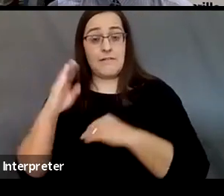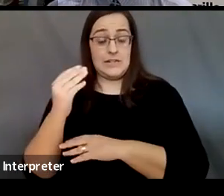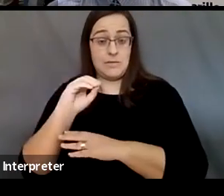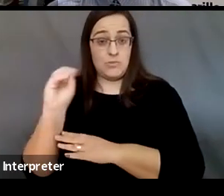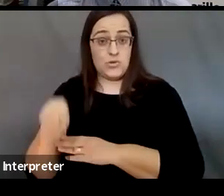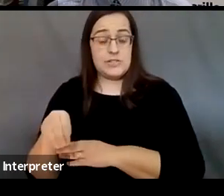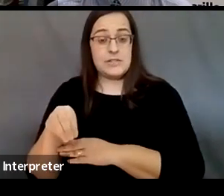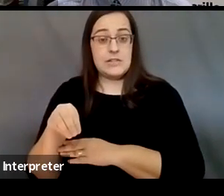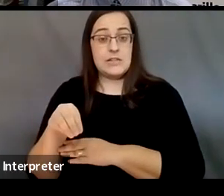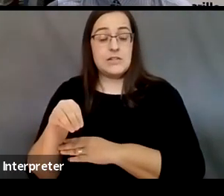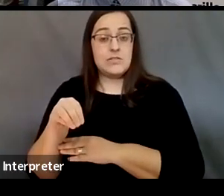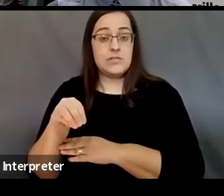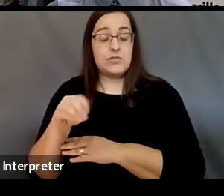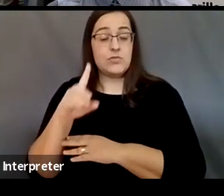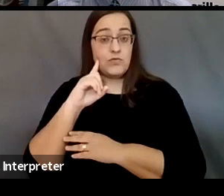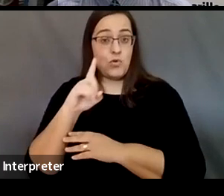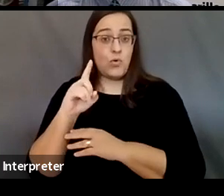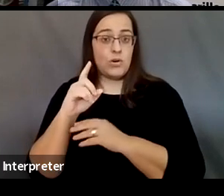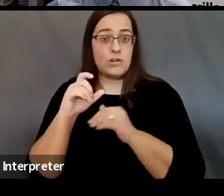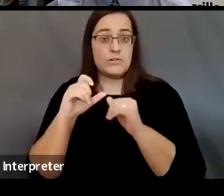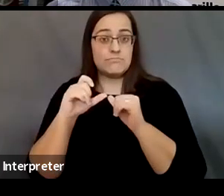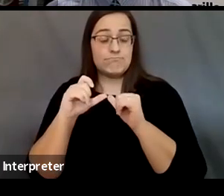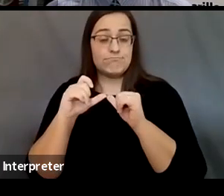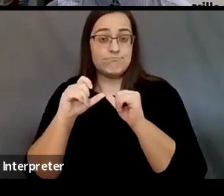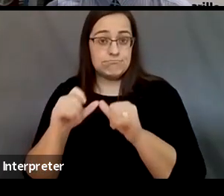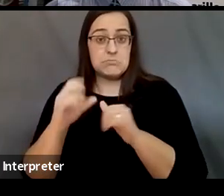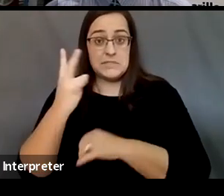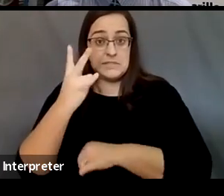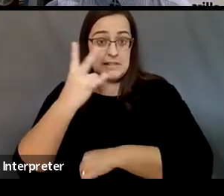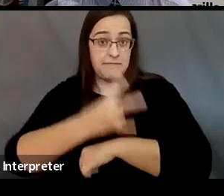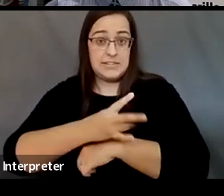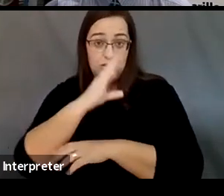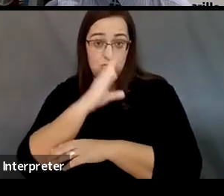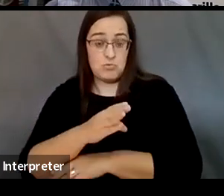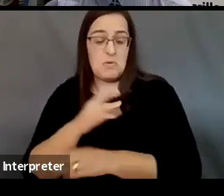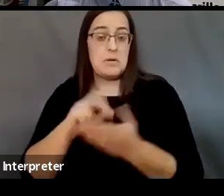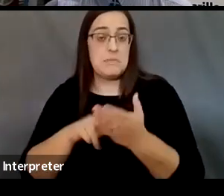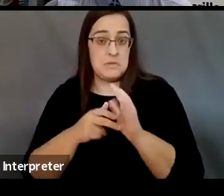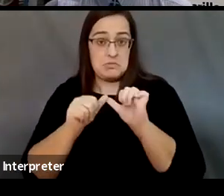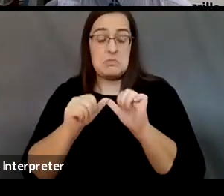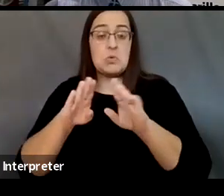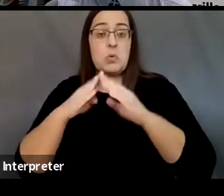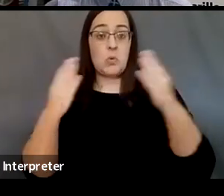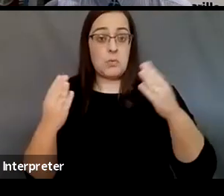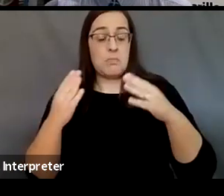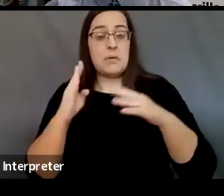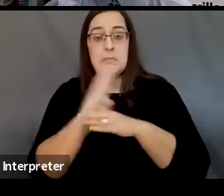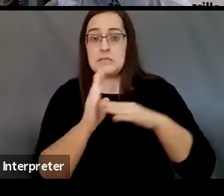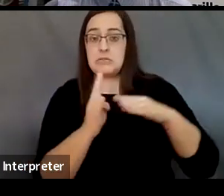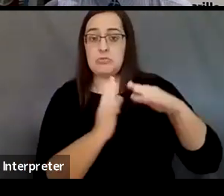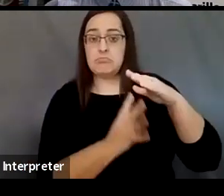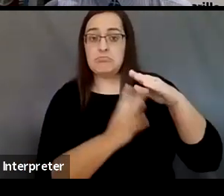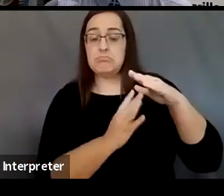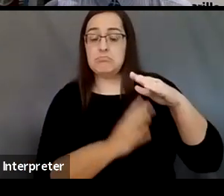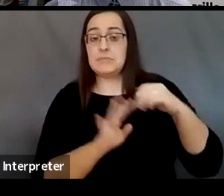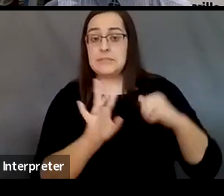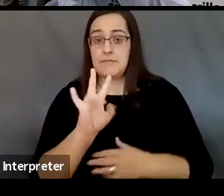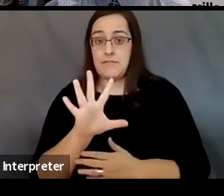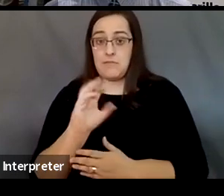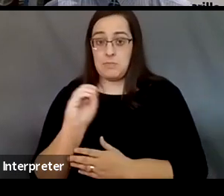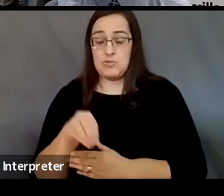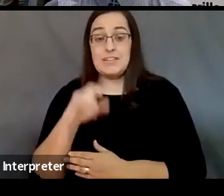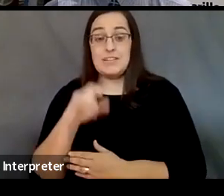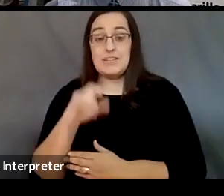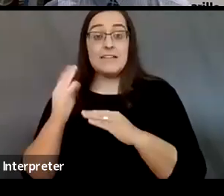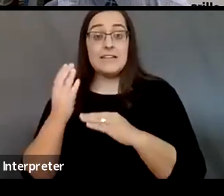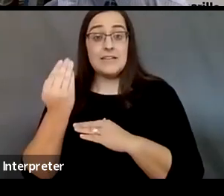7 consecutive days, and we can remain open at 75%. If we are over the 15% mark